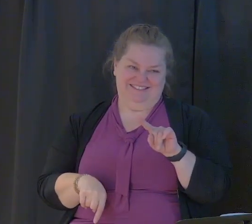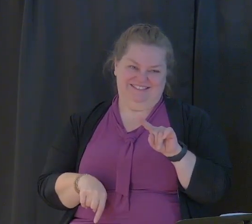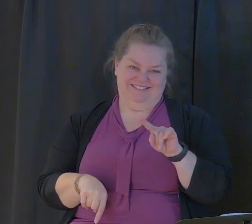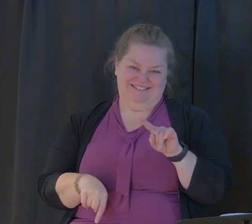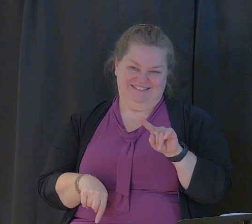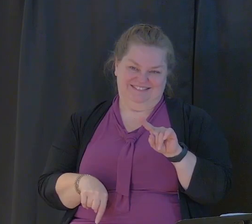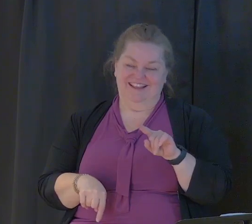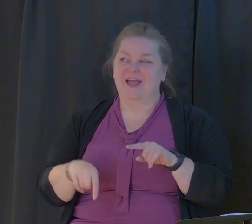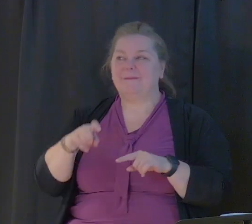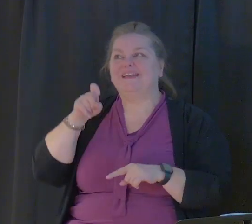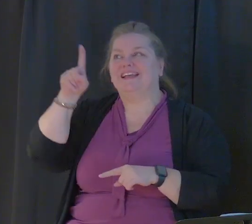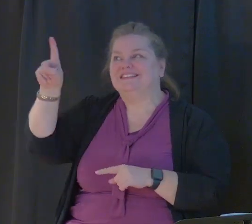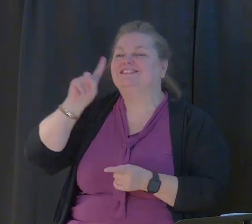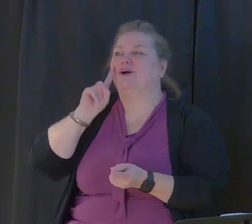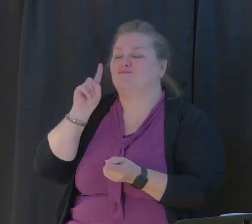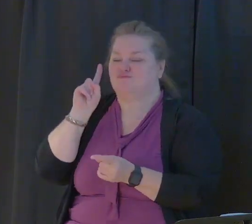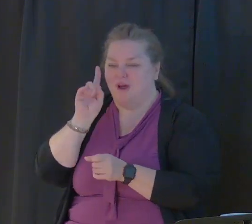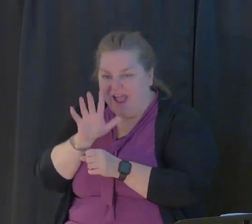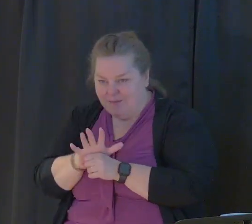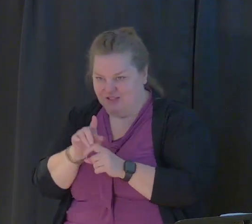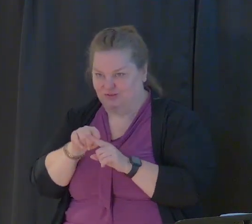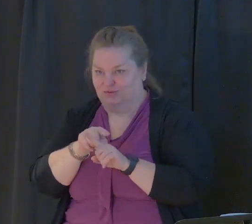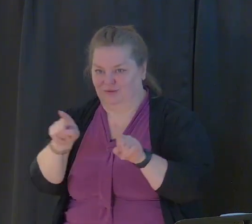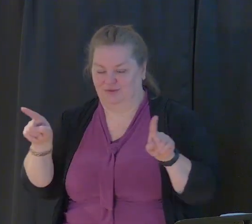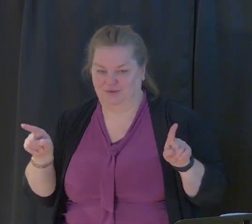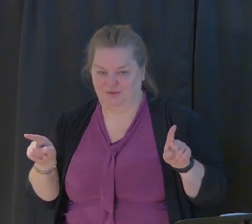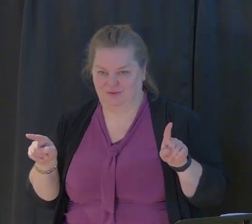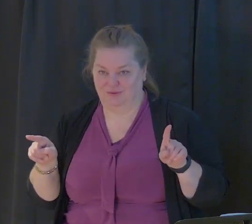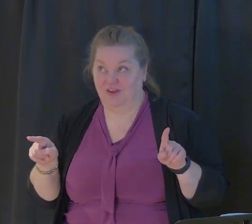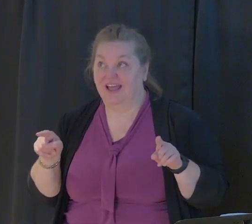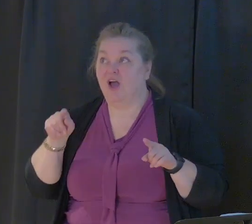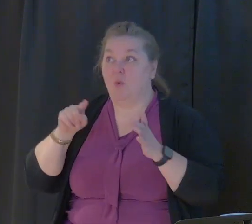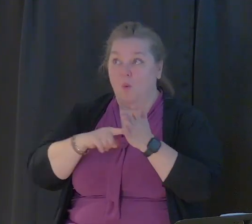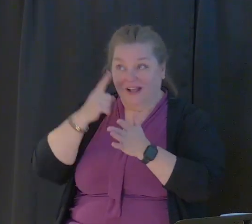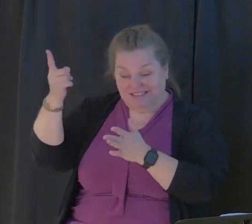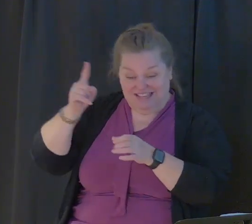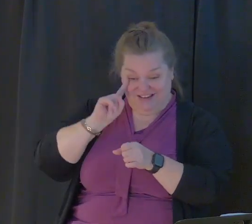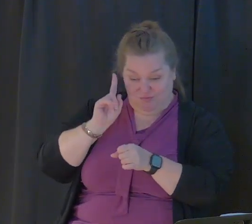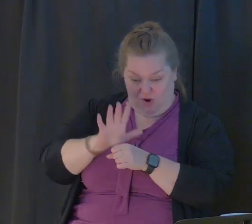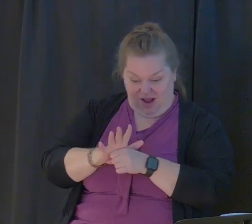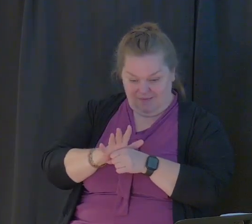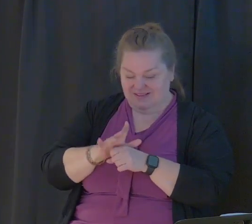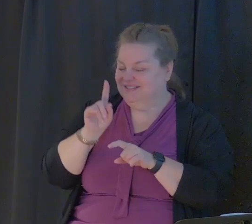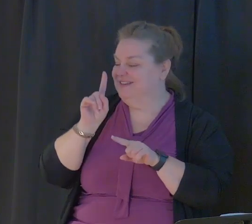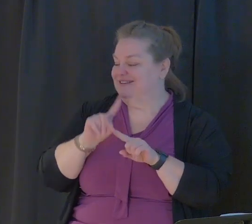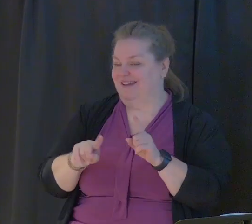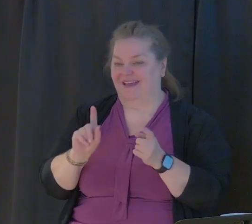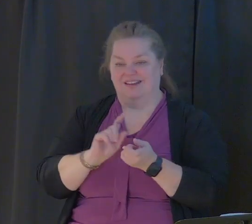it. And what he promises, he cannot turn away from.